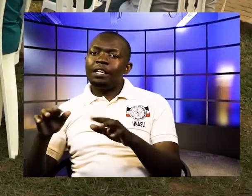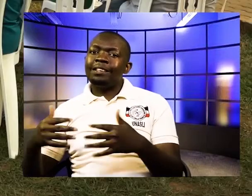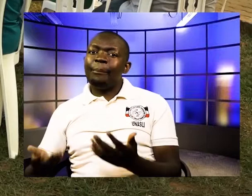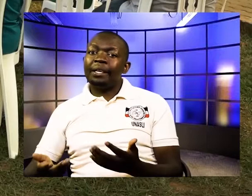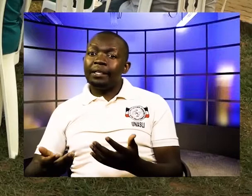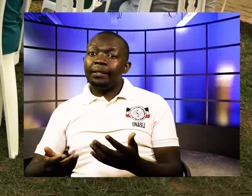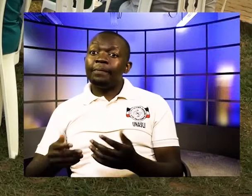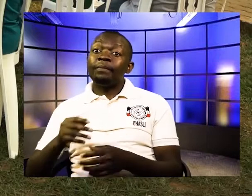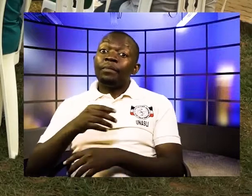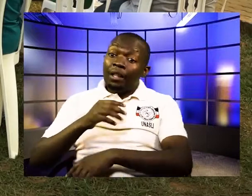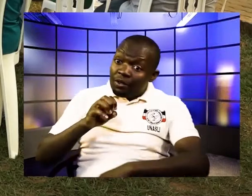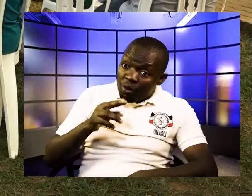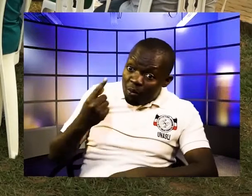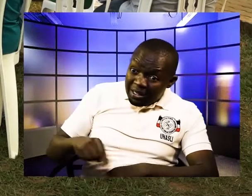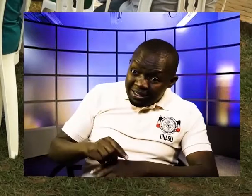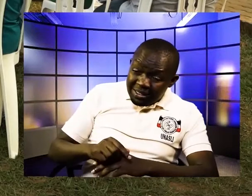Ensure they do what?